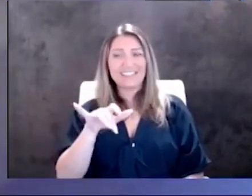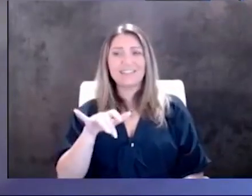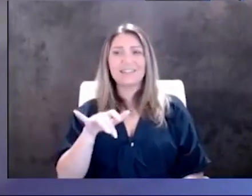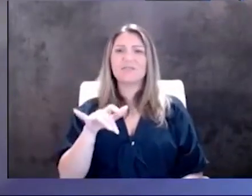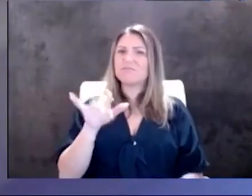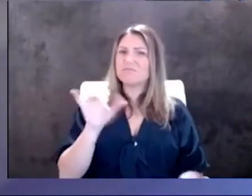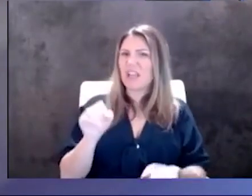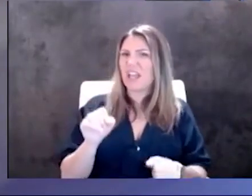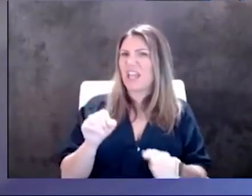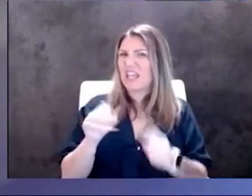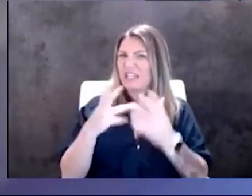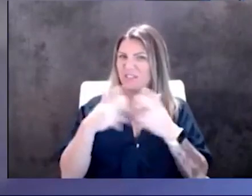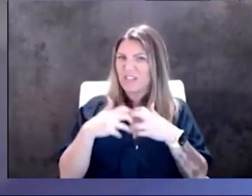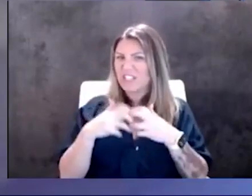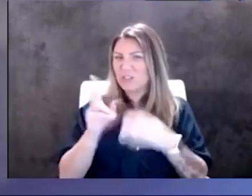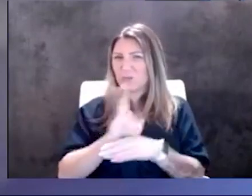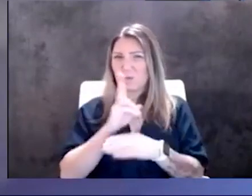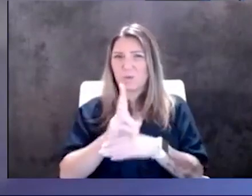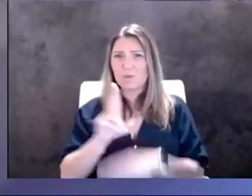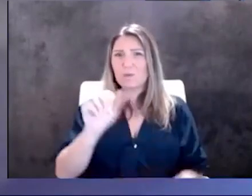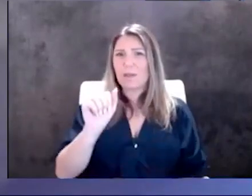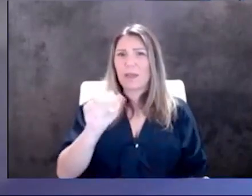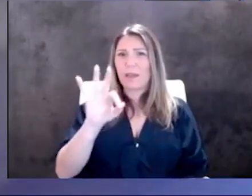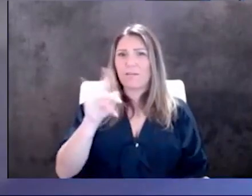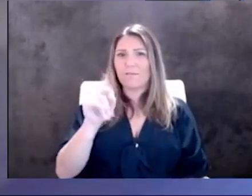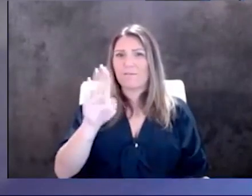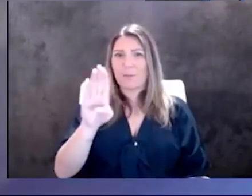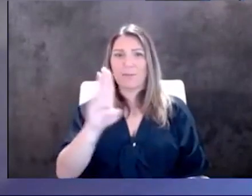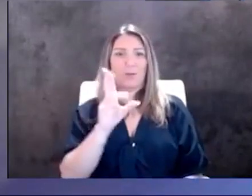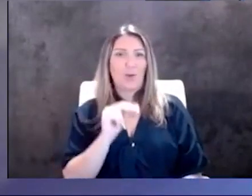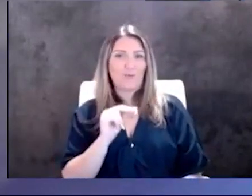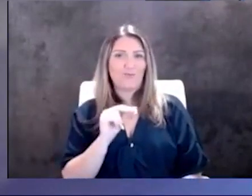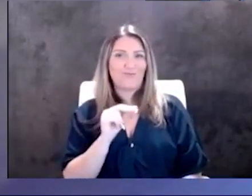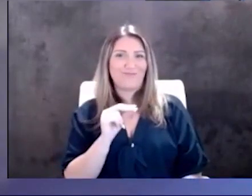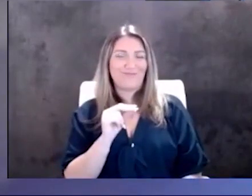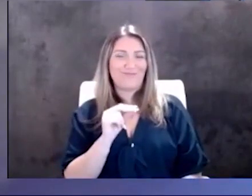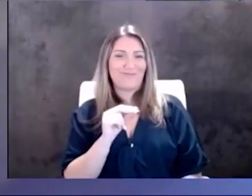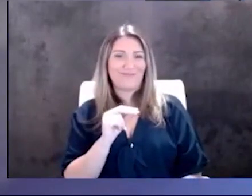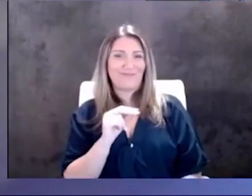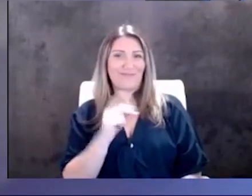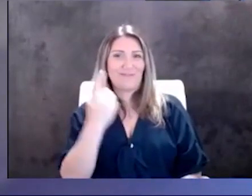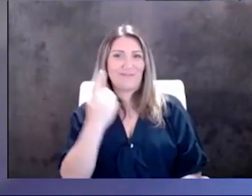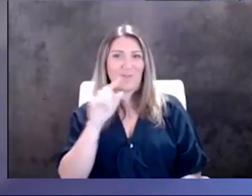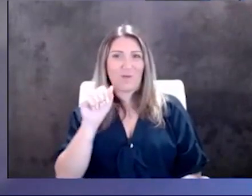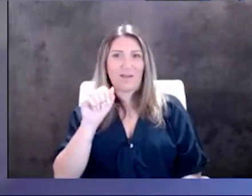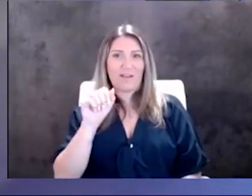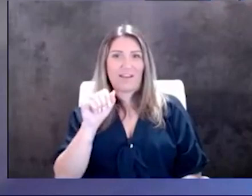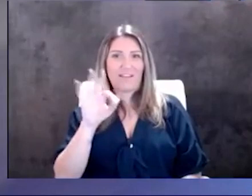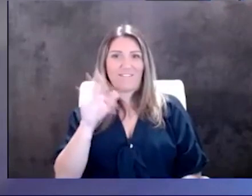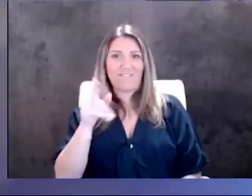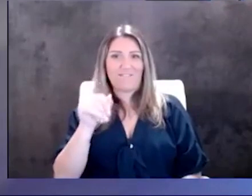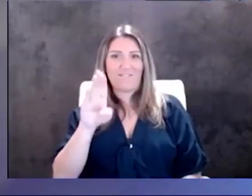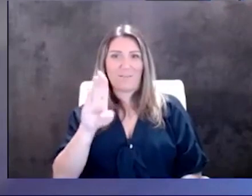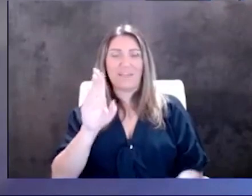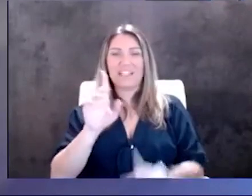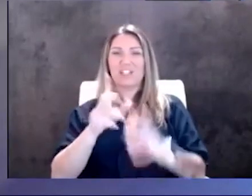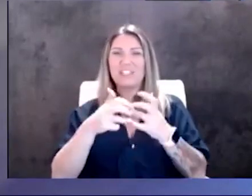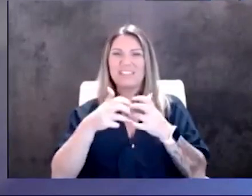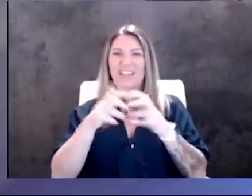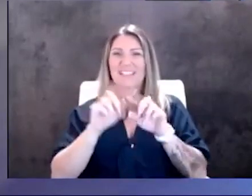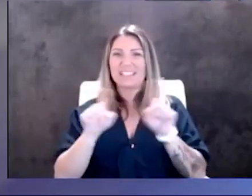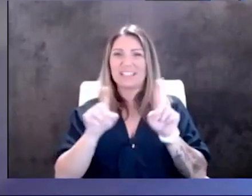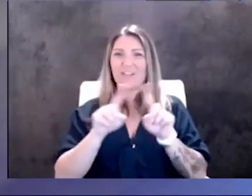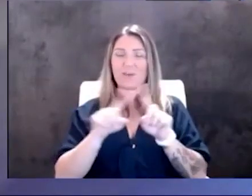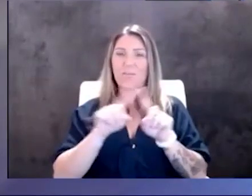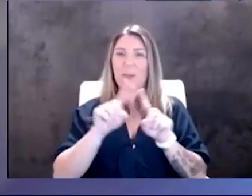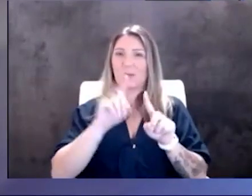with AFib? Did I already ask that? For AFib, there's a device similar to that, but that would be a question for our cardiology